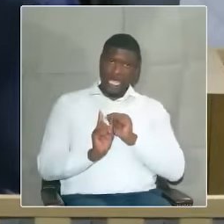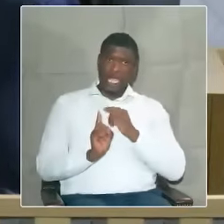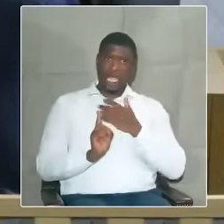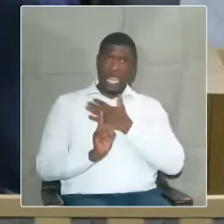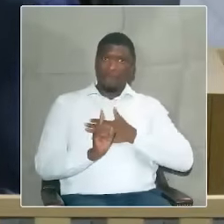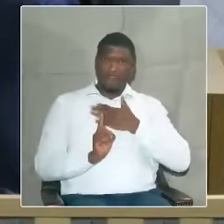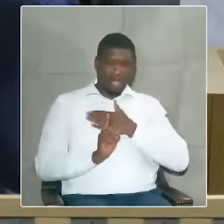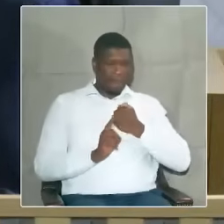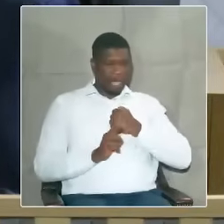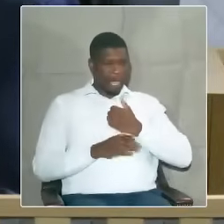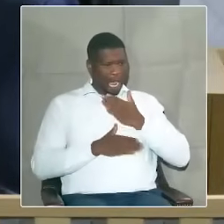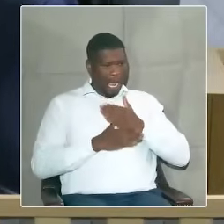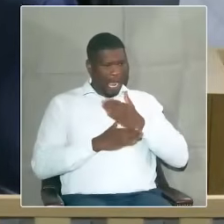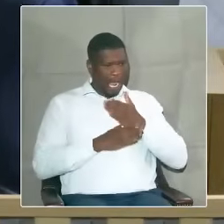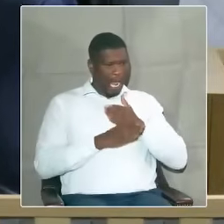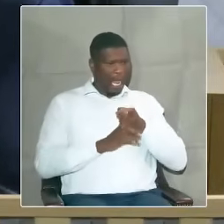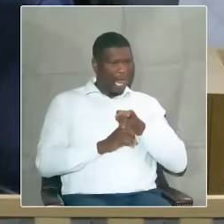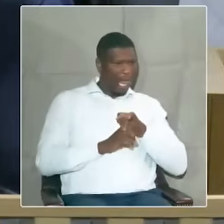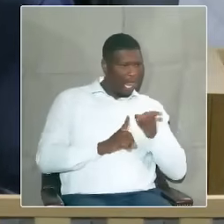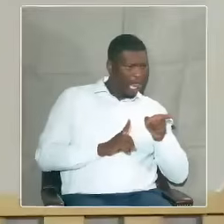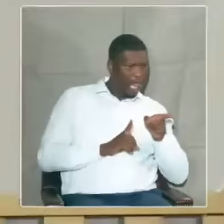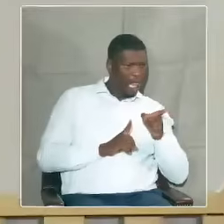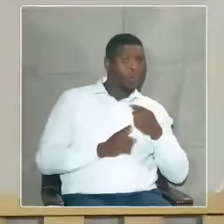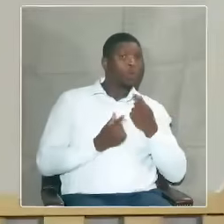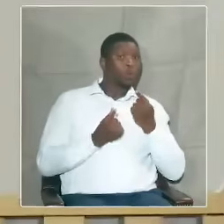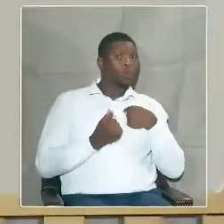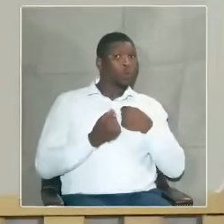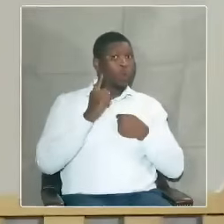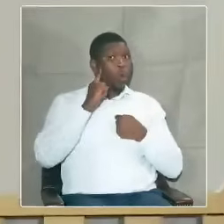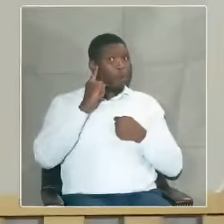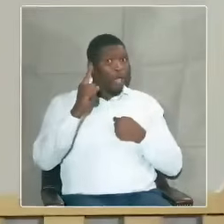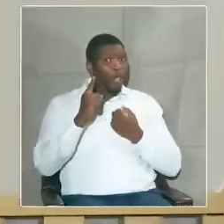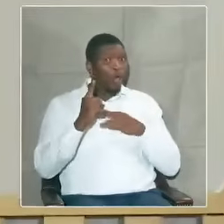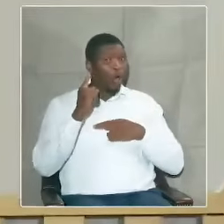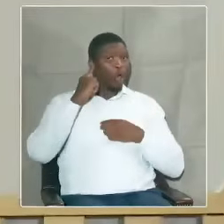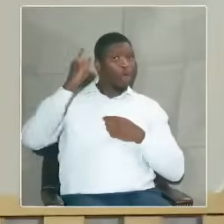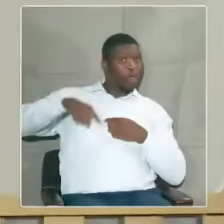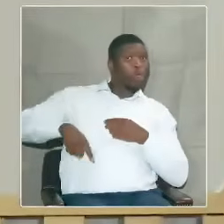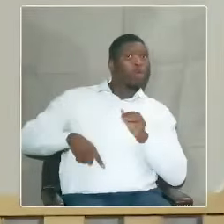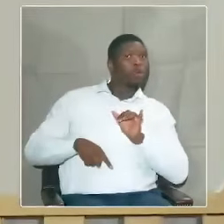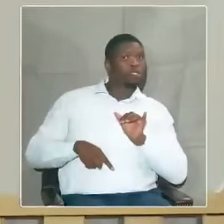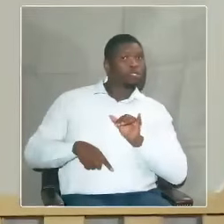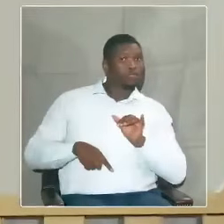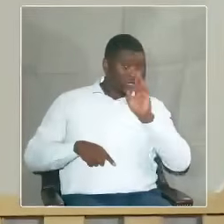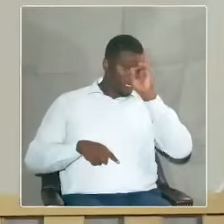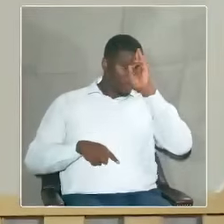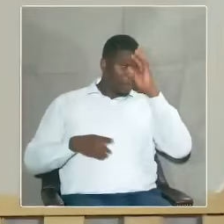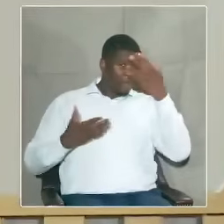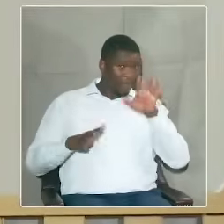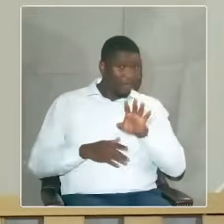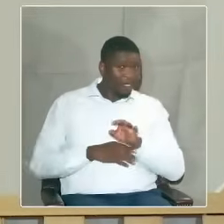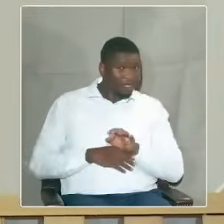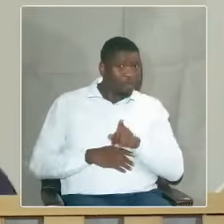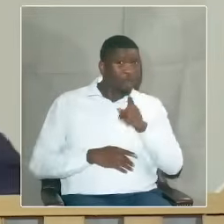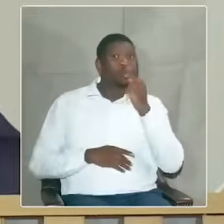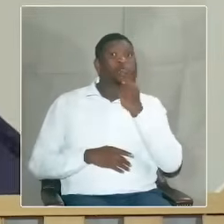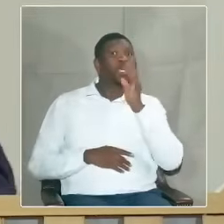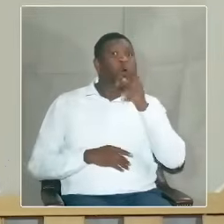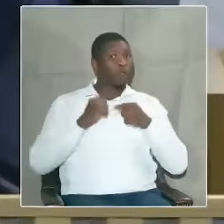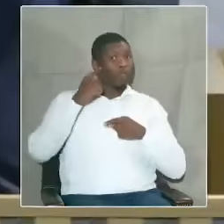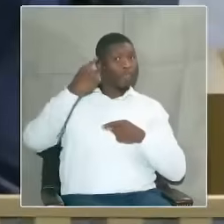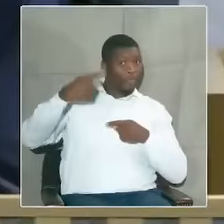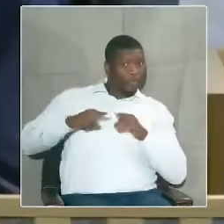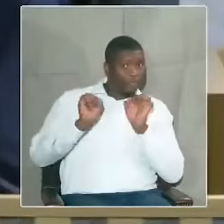of functions, would you obey that? And you said you would disobey that. Do you remember giving me that answer right